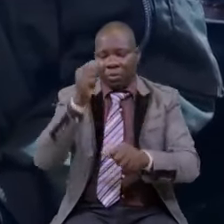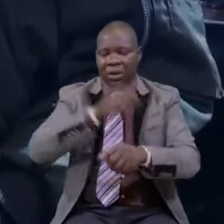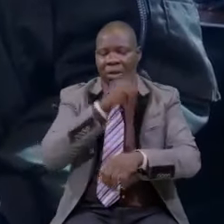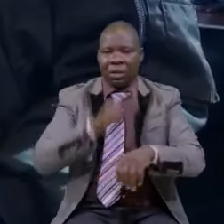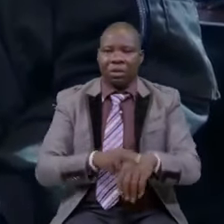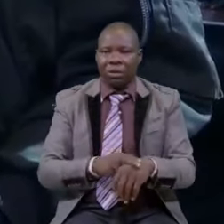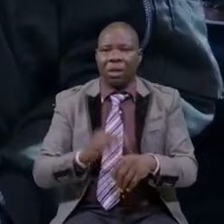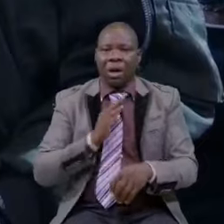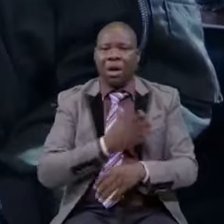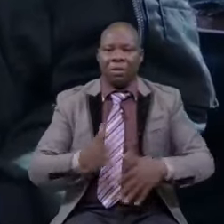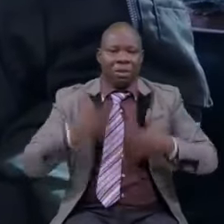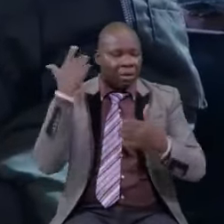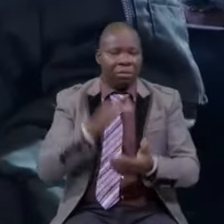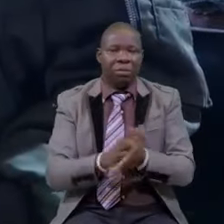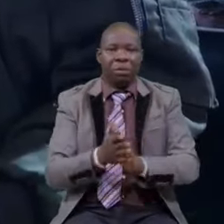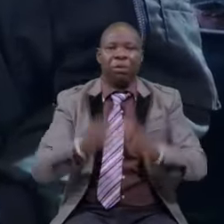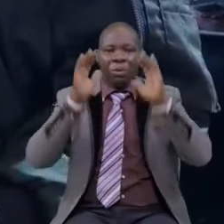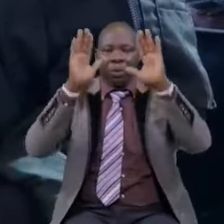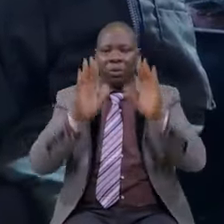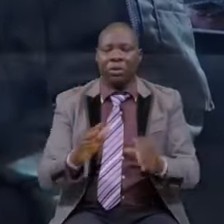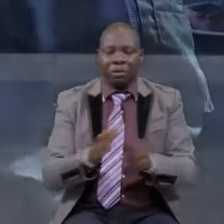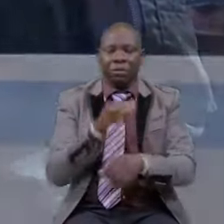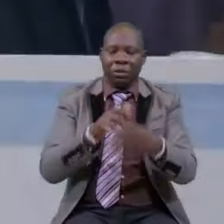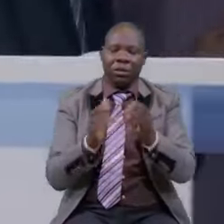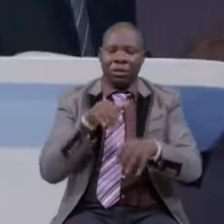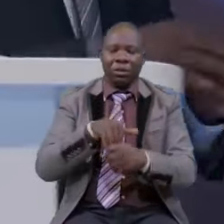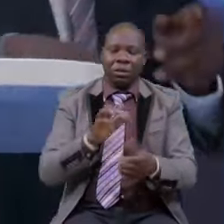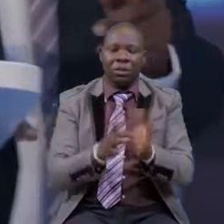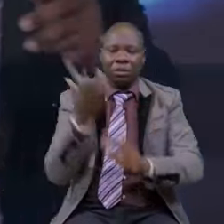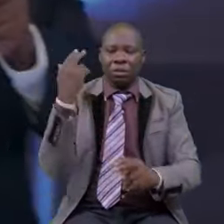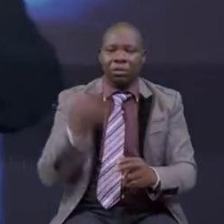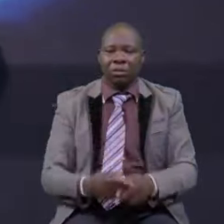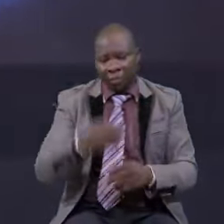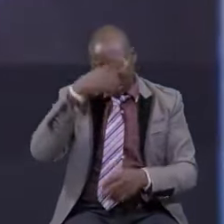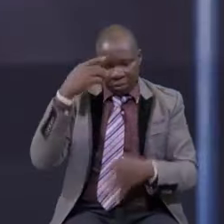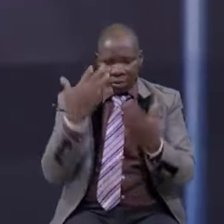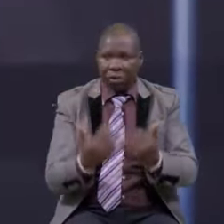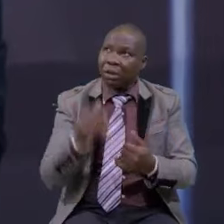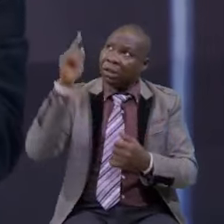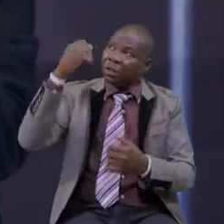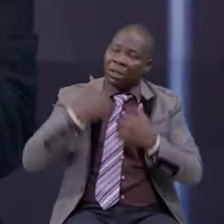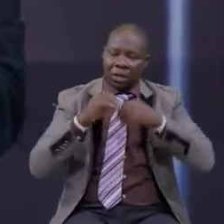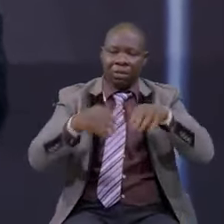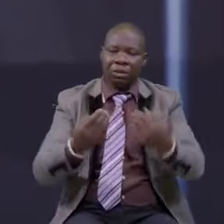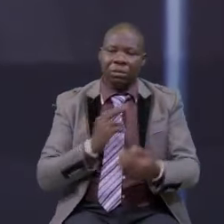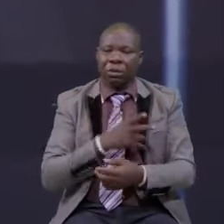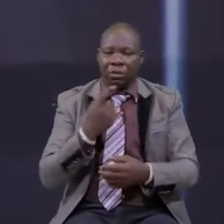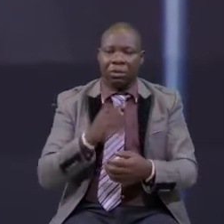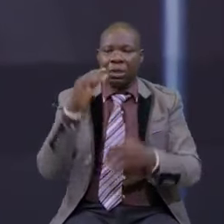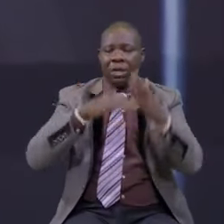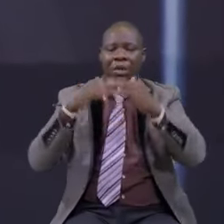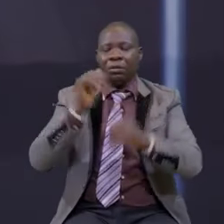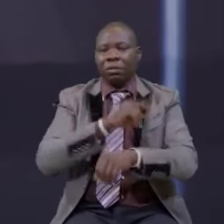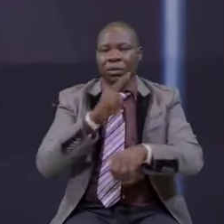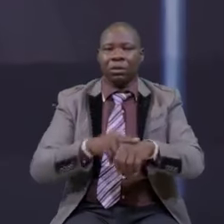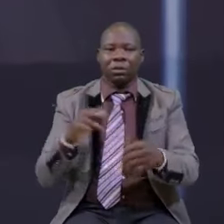will be wonderful. Because now he has given us the divine nature that